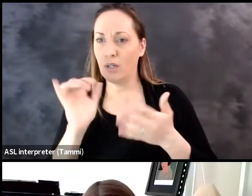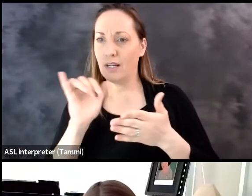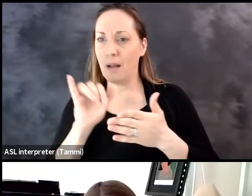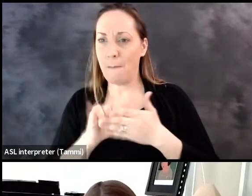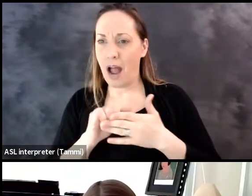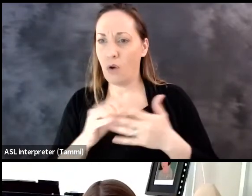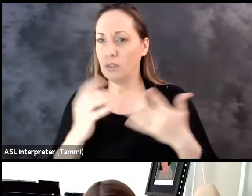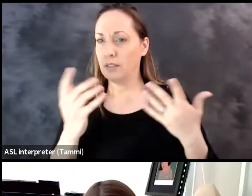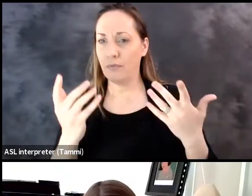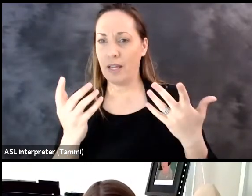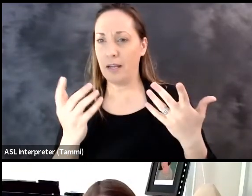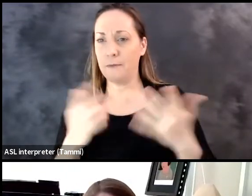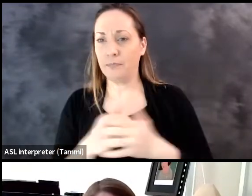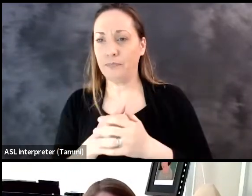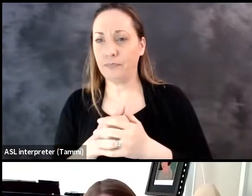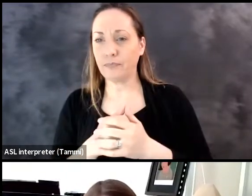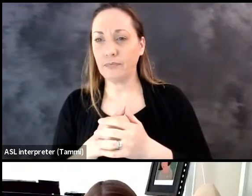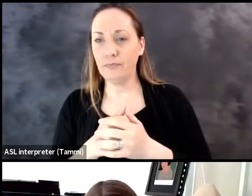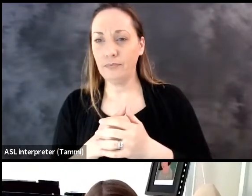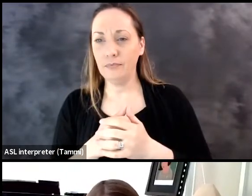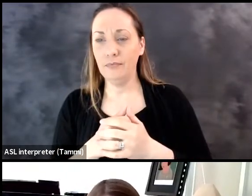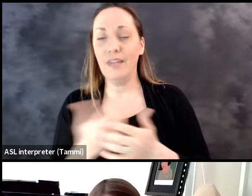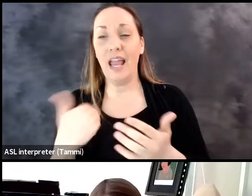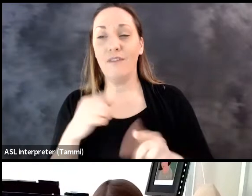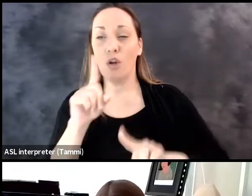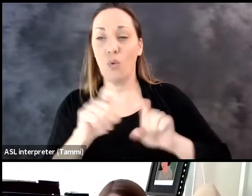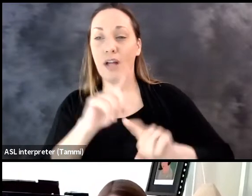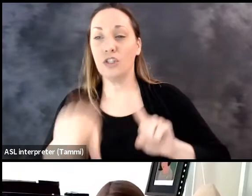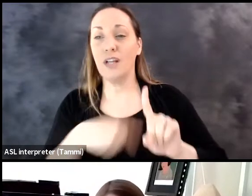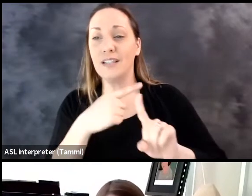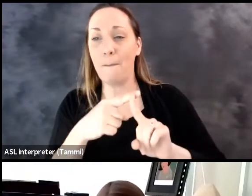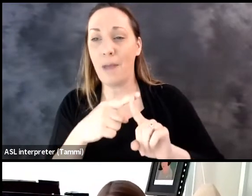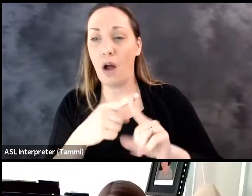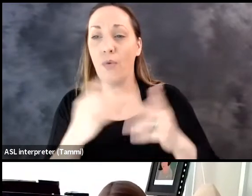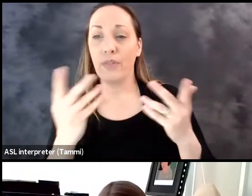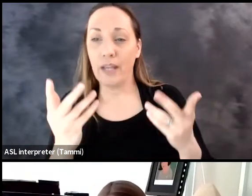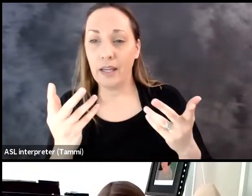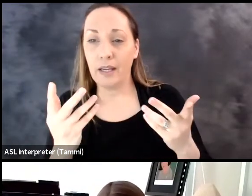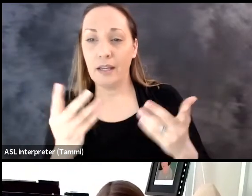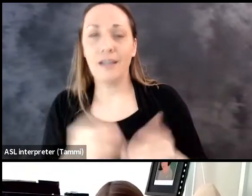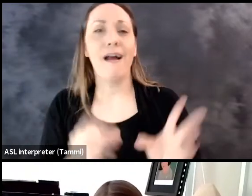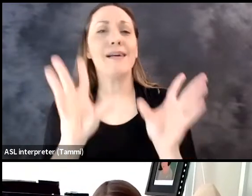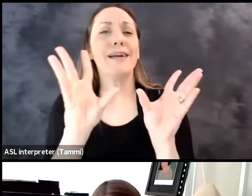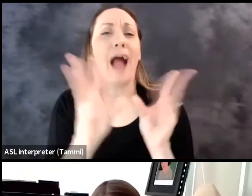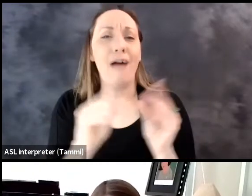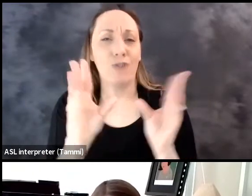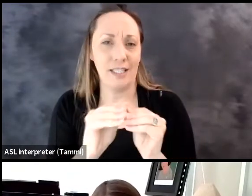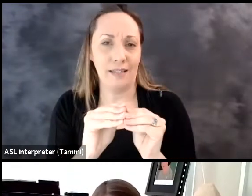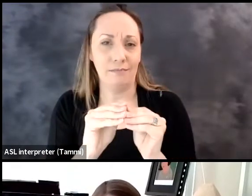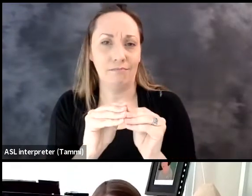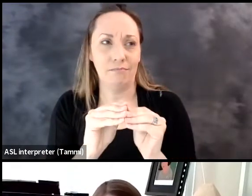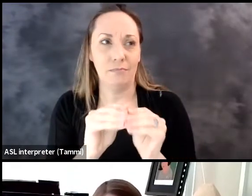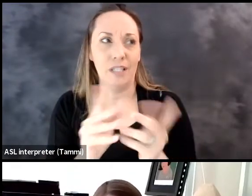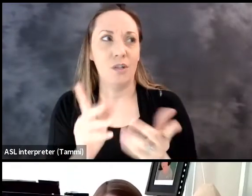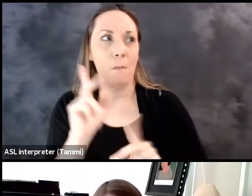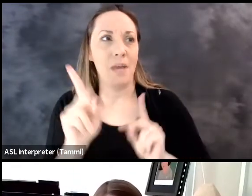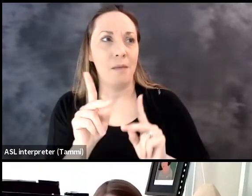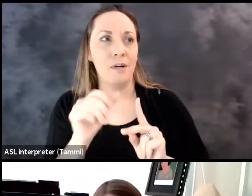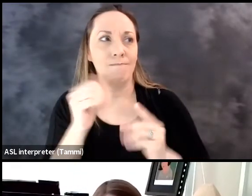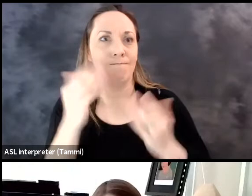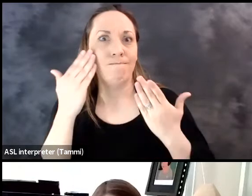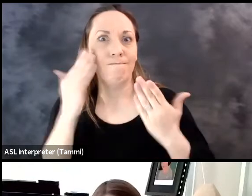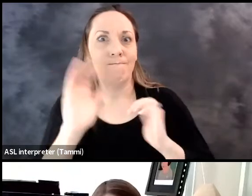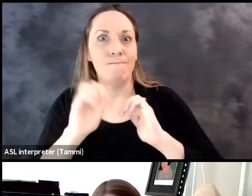systems, right? It is yet not so easy for people to know how to maneuver in this world,